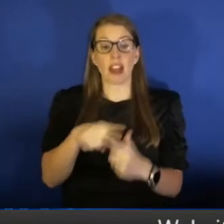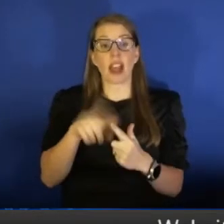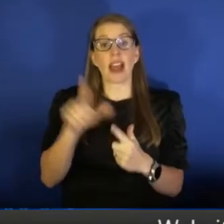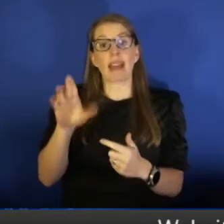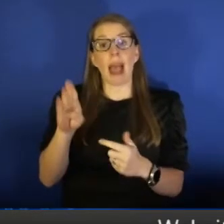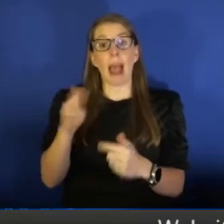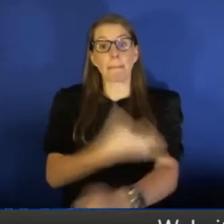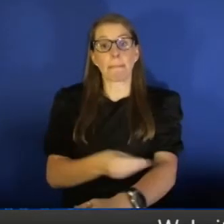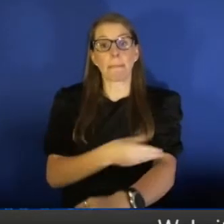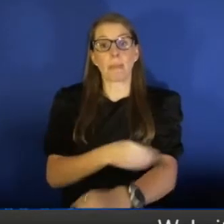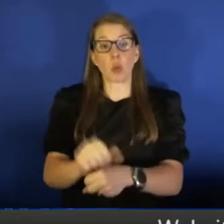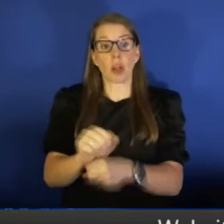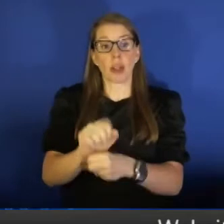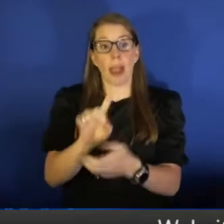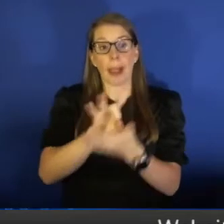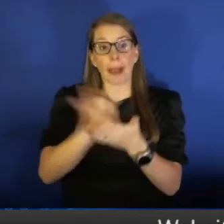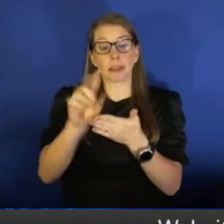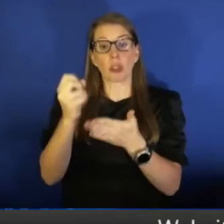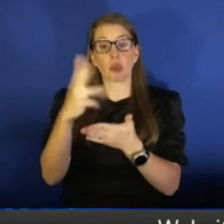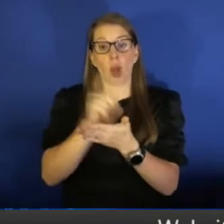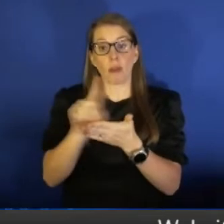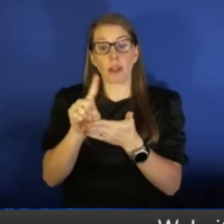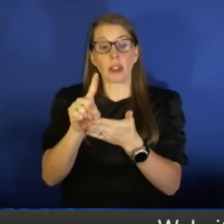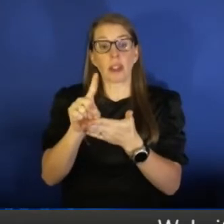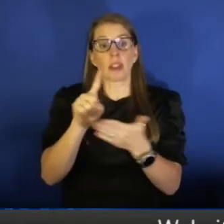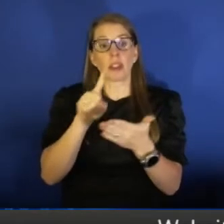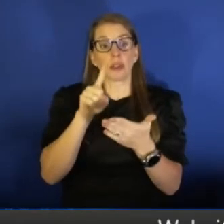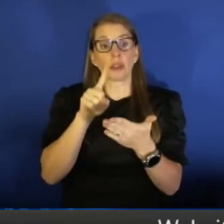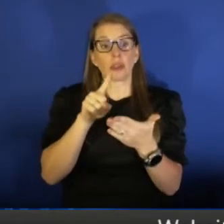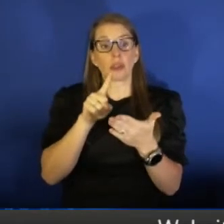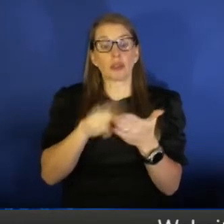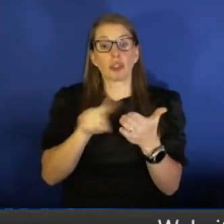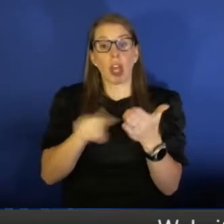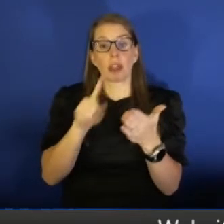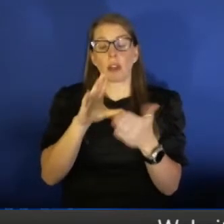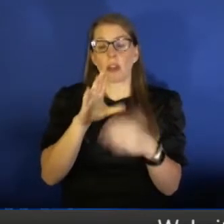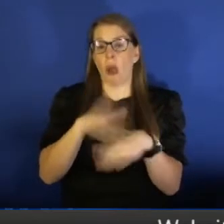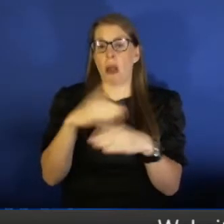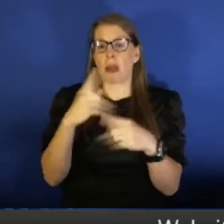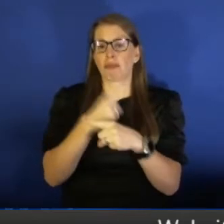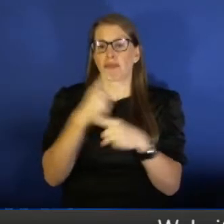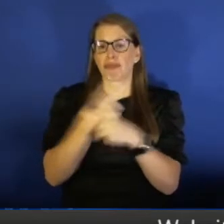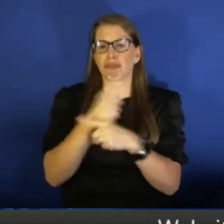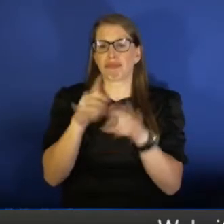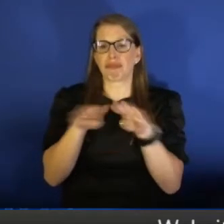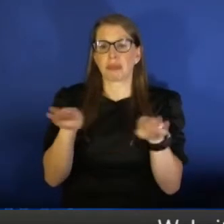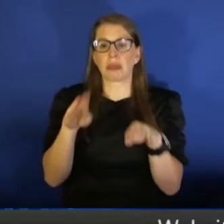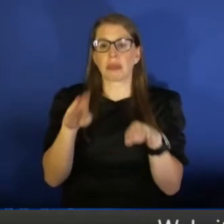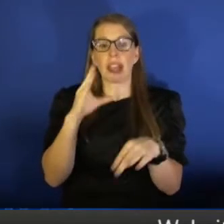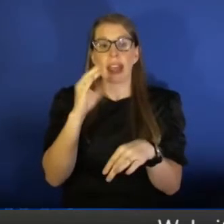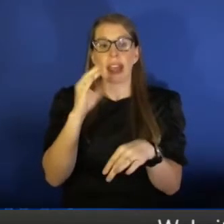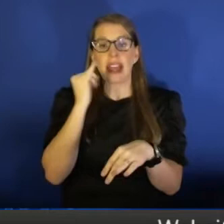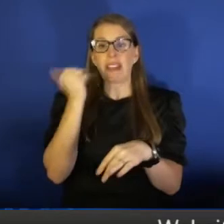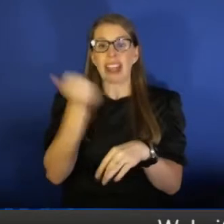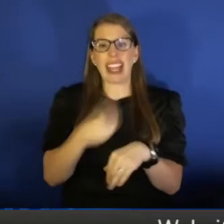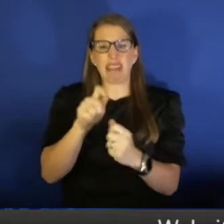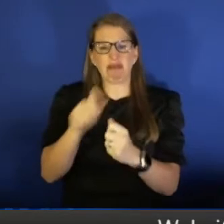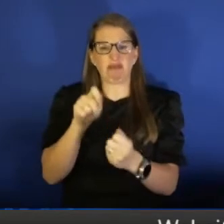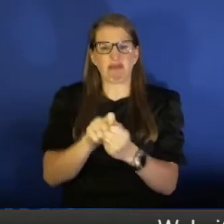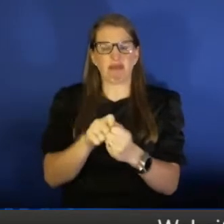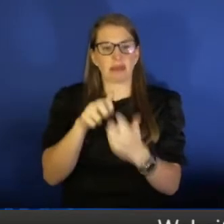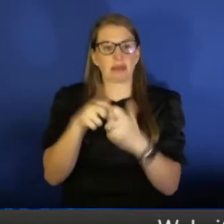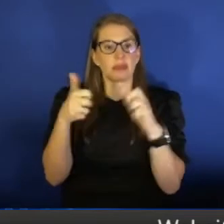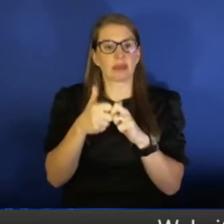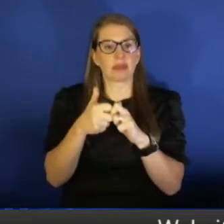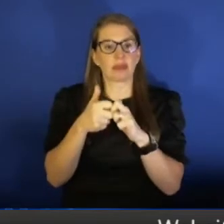8 to 12 weeks just to check on my regular levels. And then if there are any particular problem, something that might be